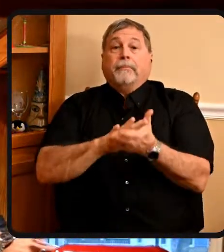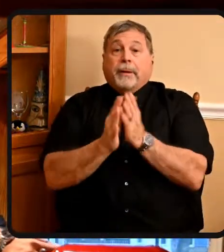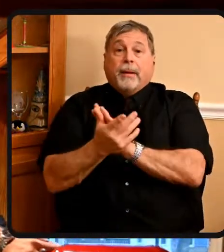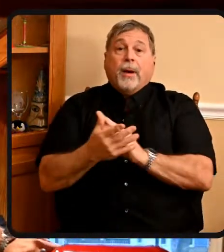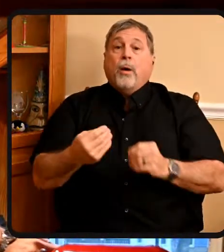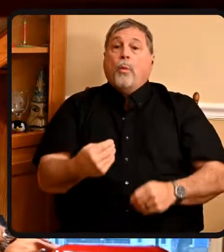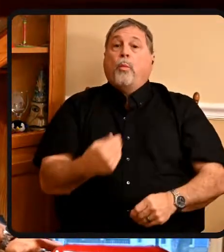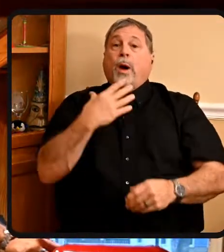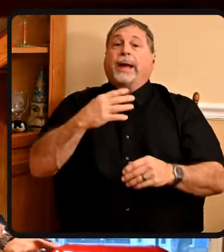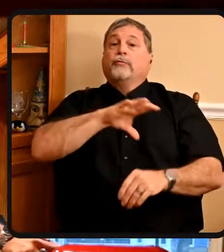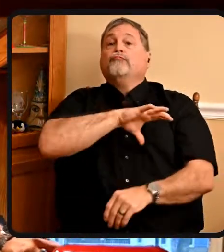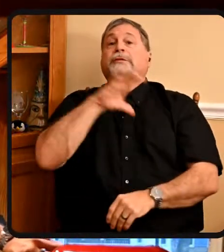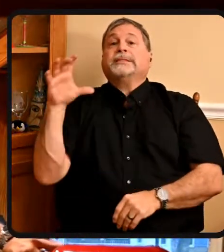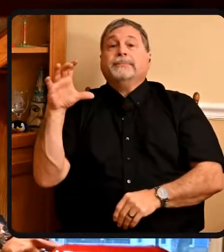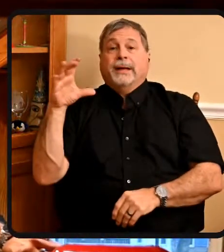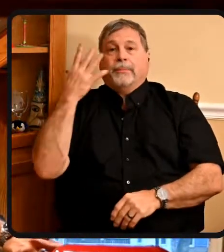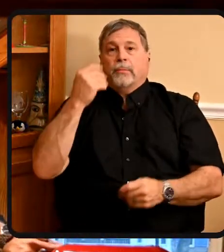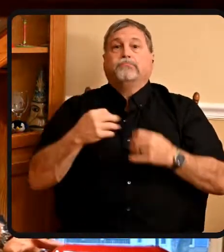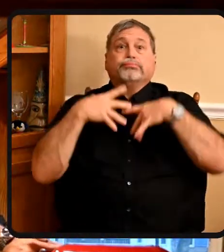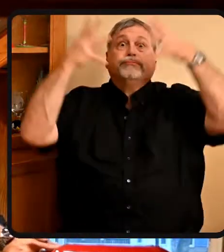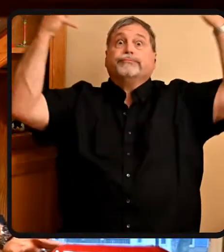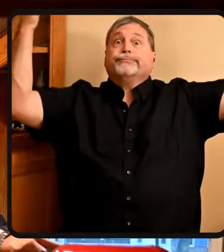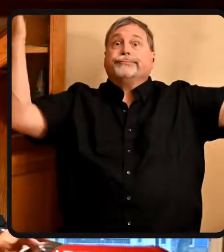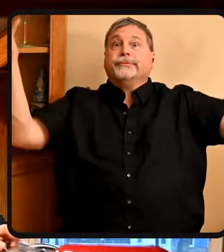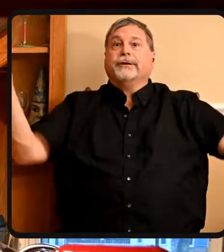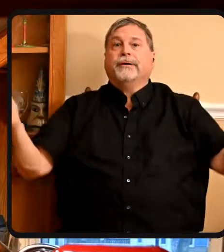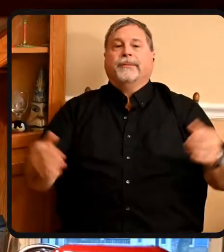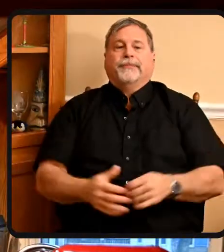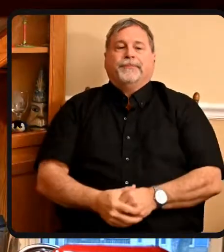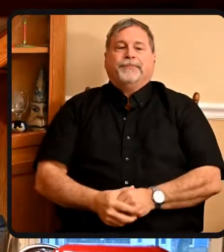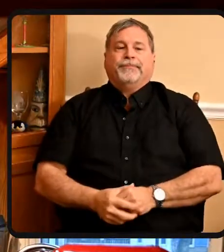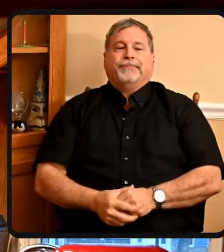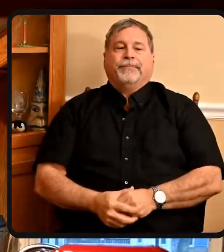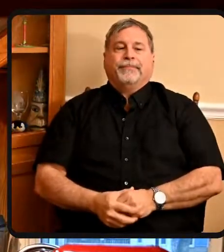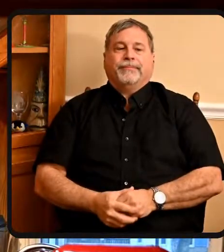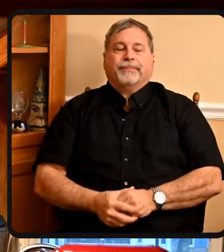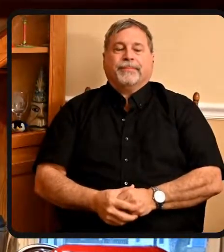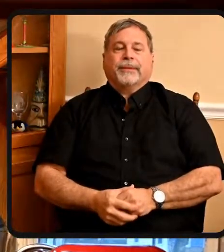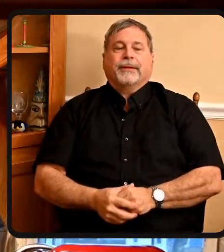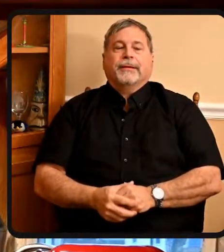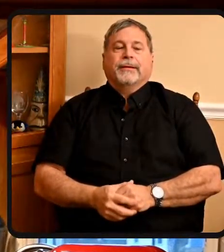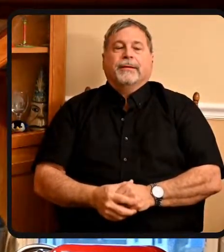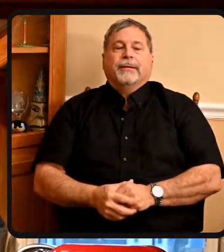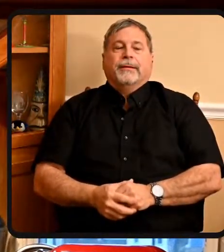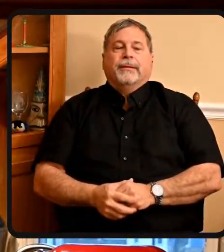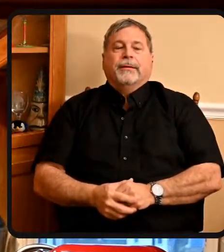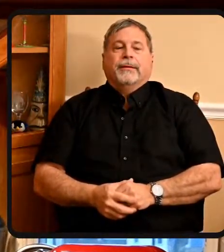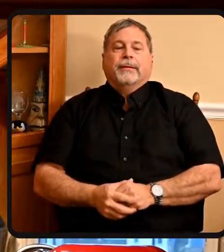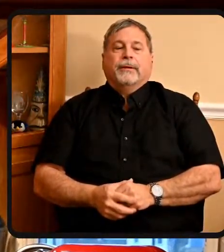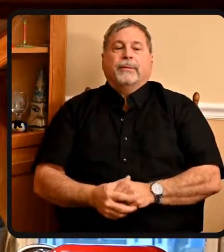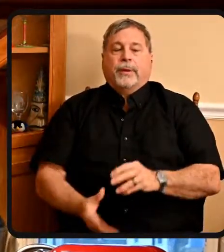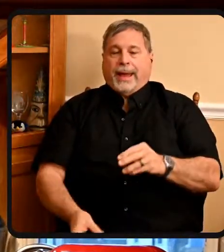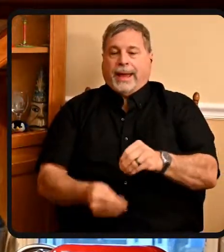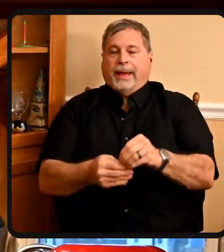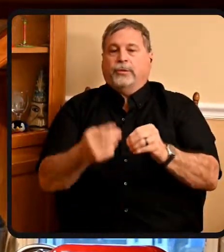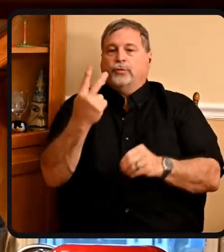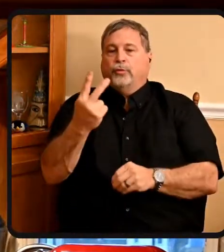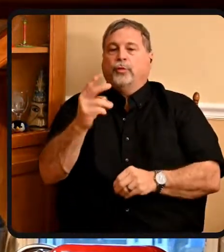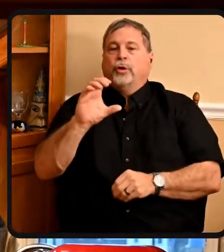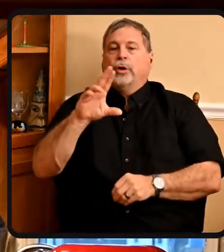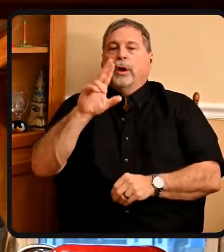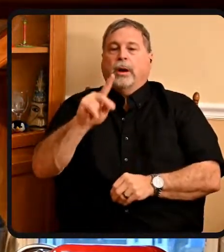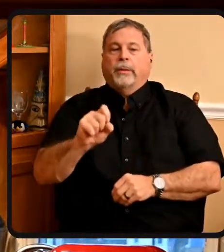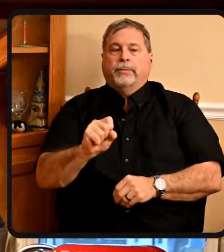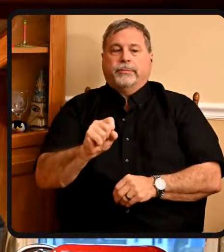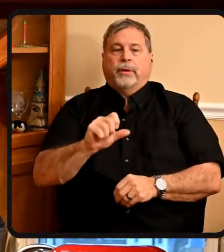Make it be like a white Christmas because it all puffs up and gets into your face. We're going to